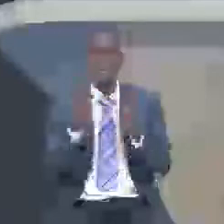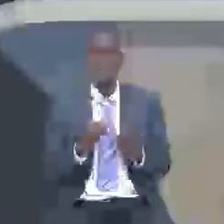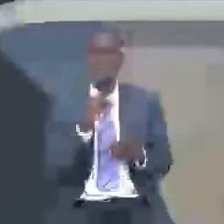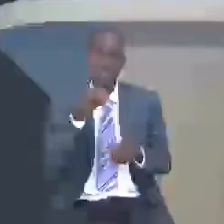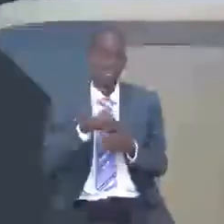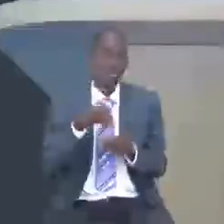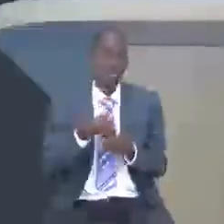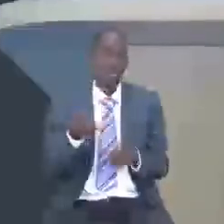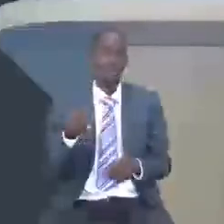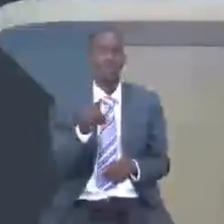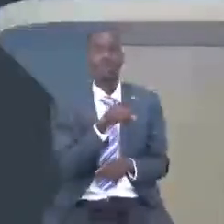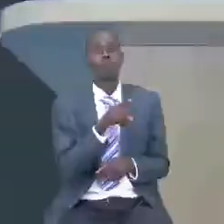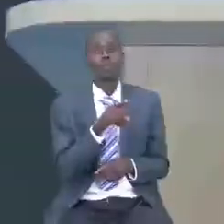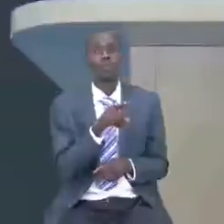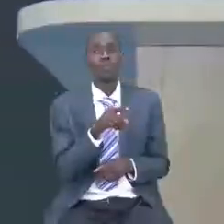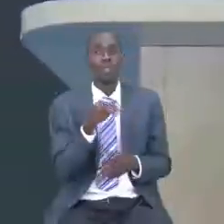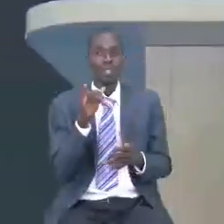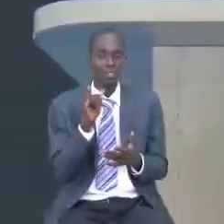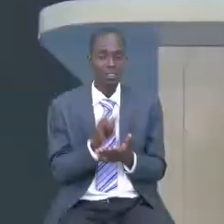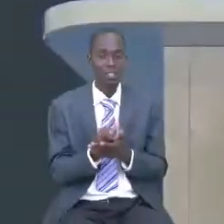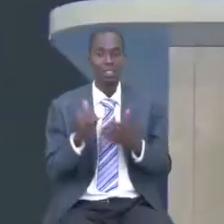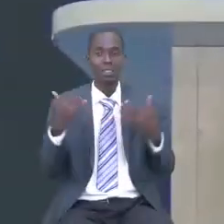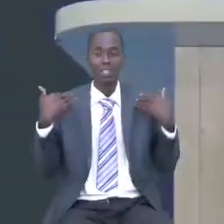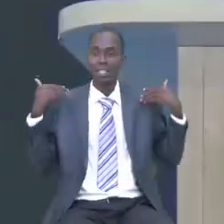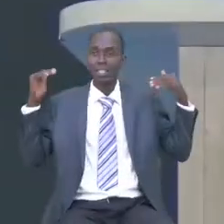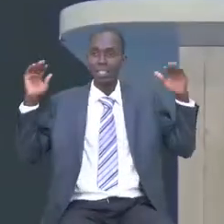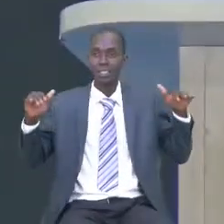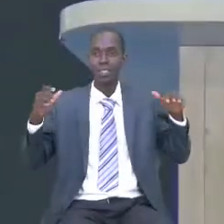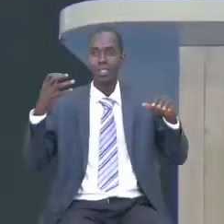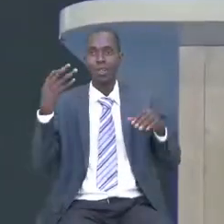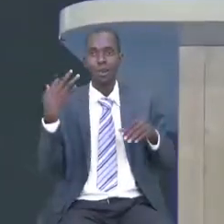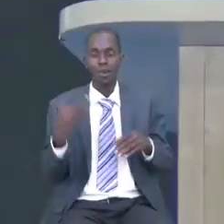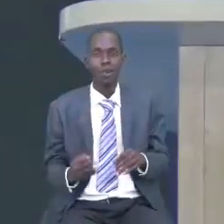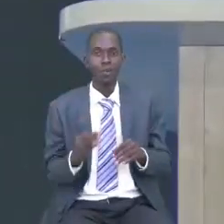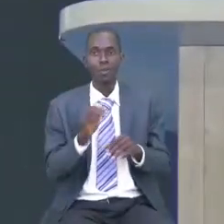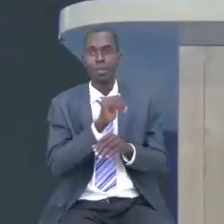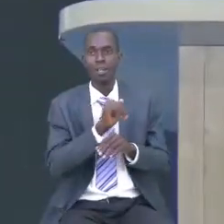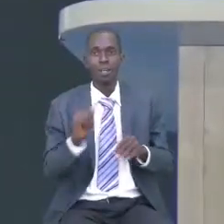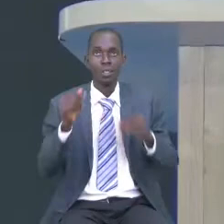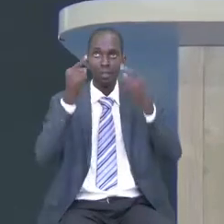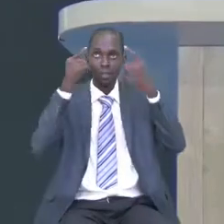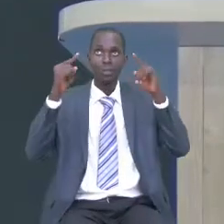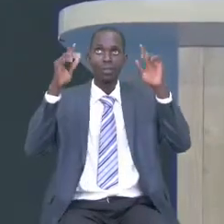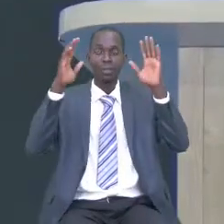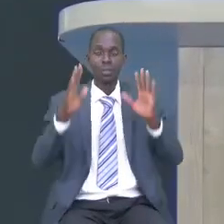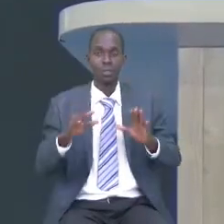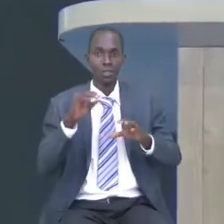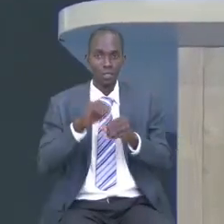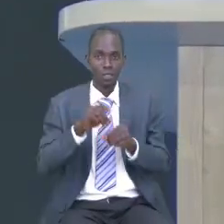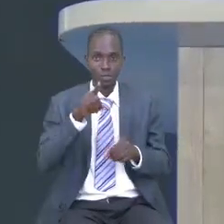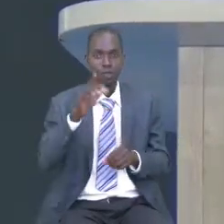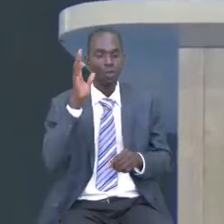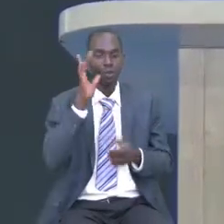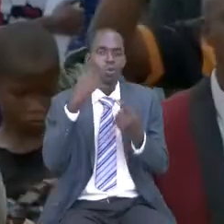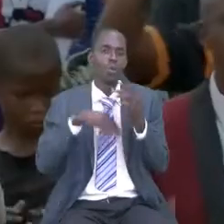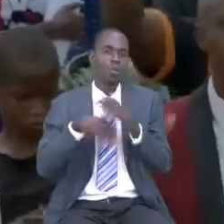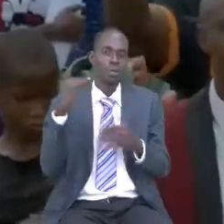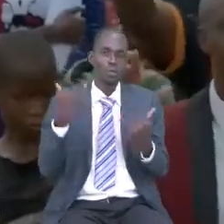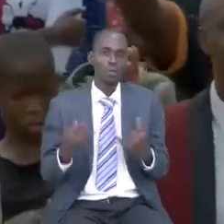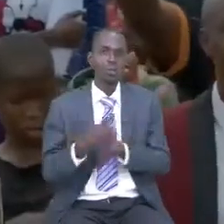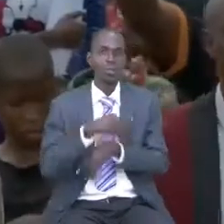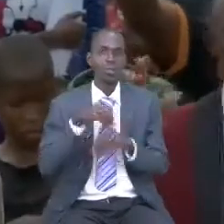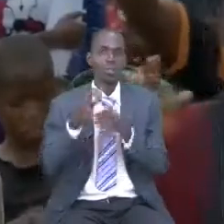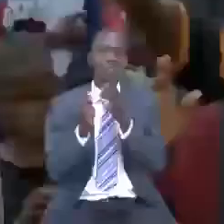you, that angel of an achiever inside you will come out today.